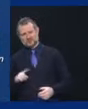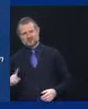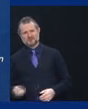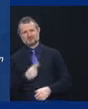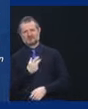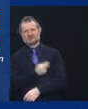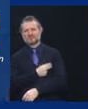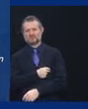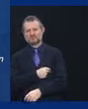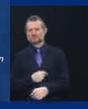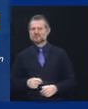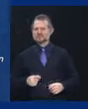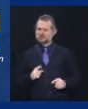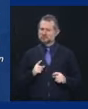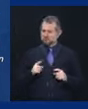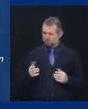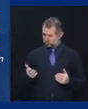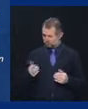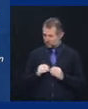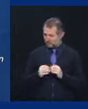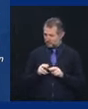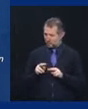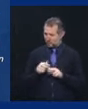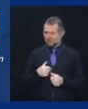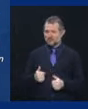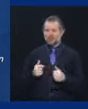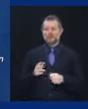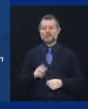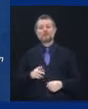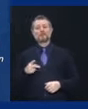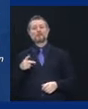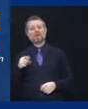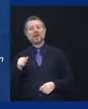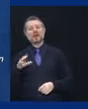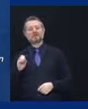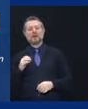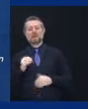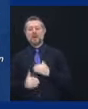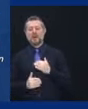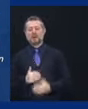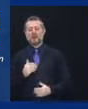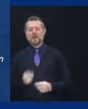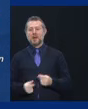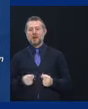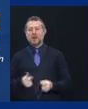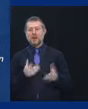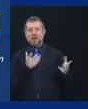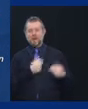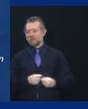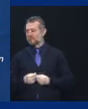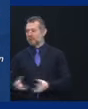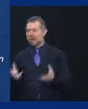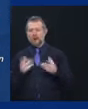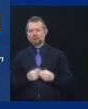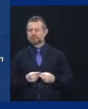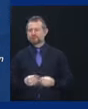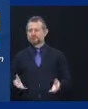follow. The pace of the distribution of the vaccine is way up. Week